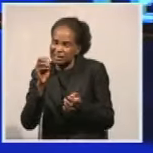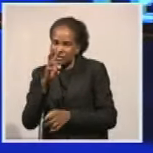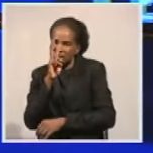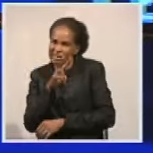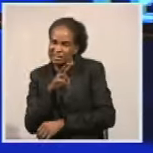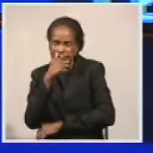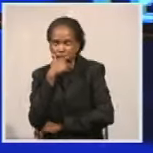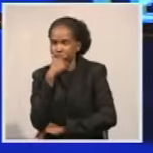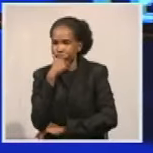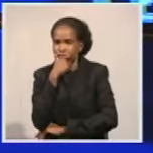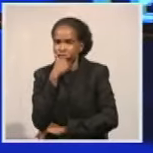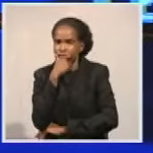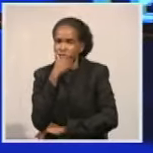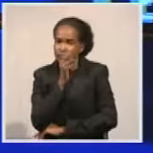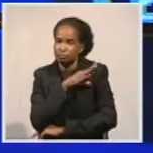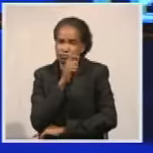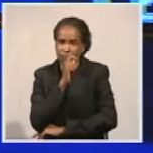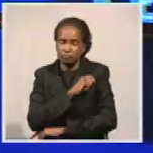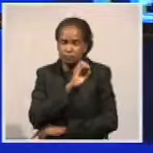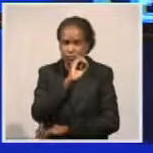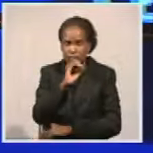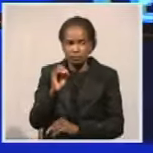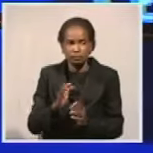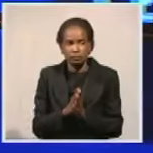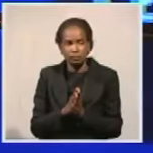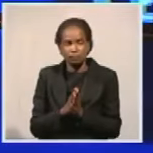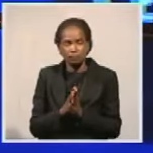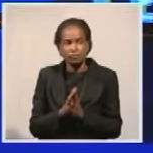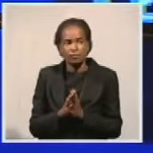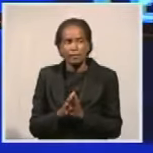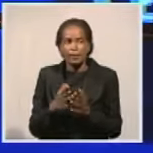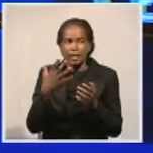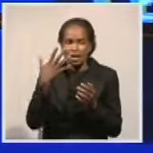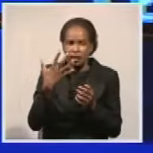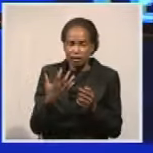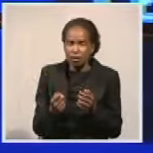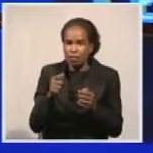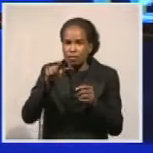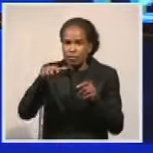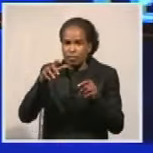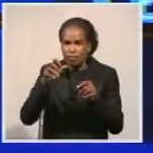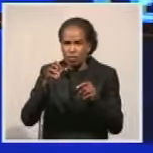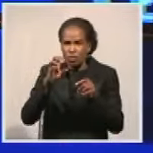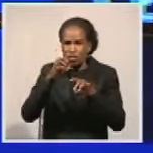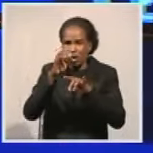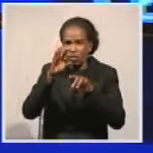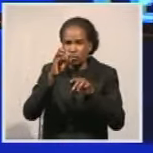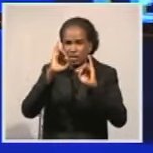There was an incident of arm catches found somewhere in Ucho, around